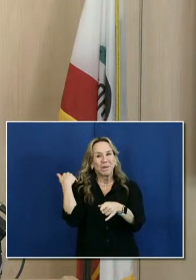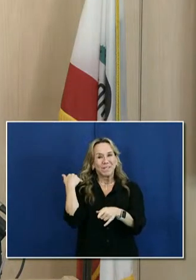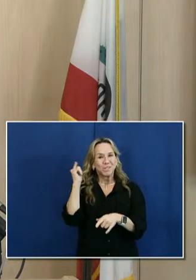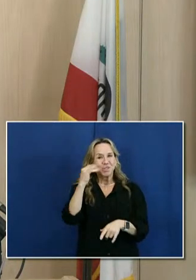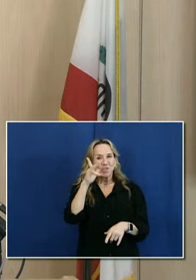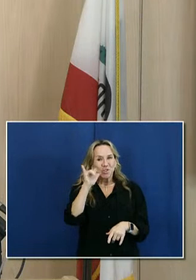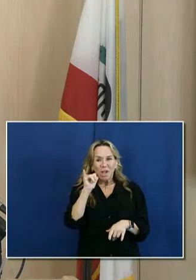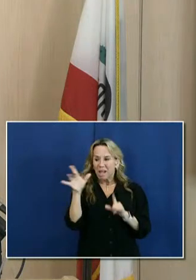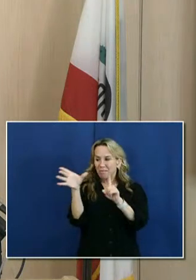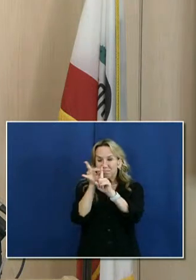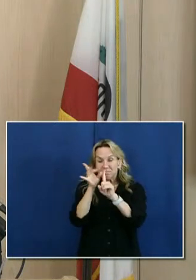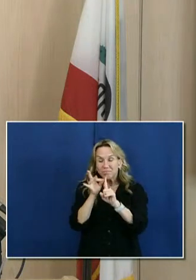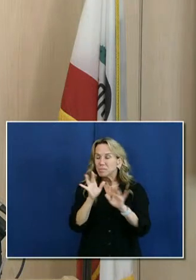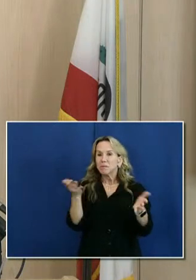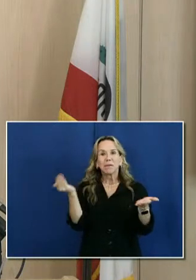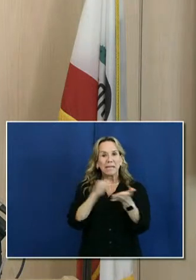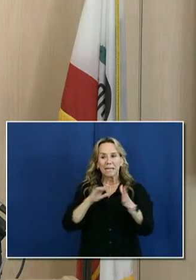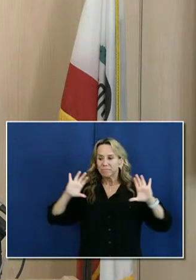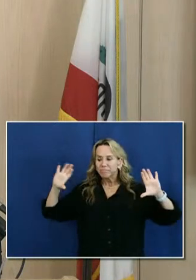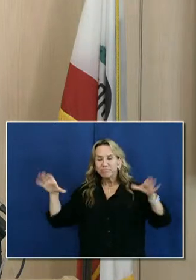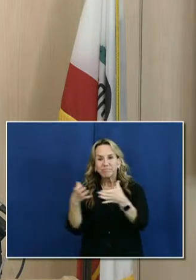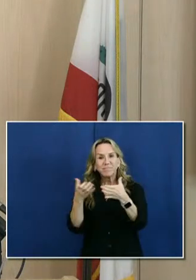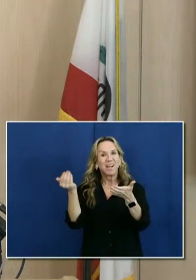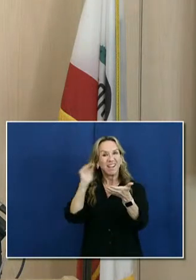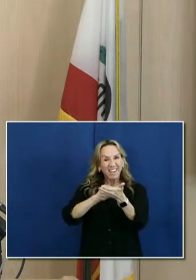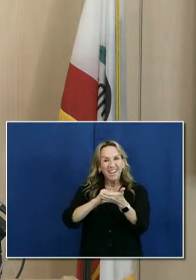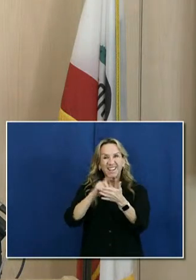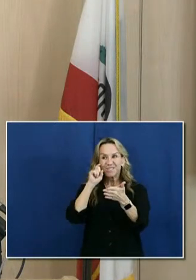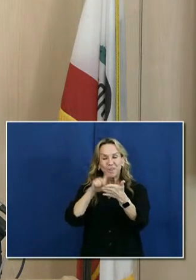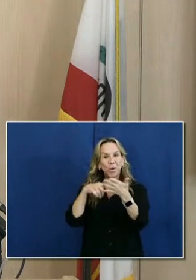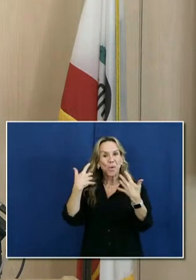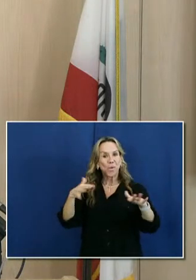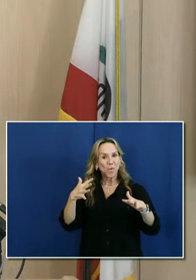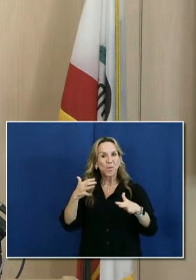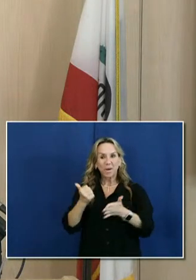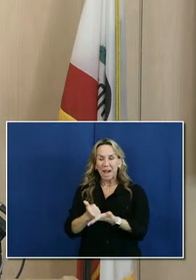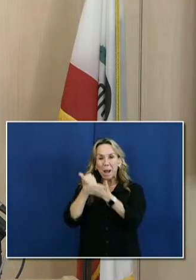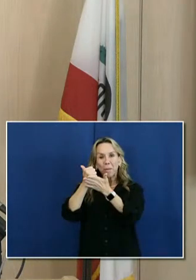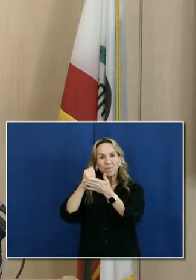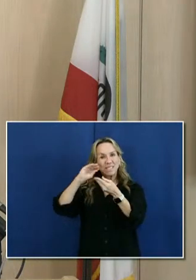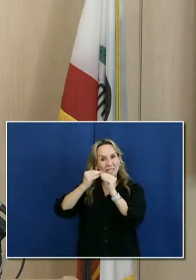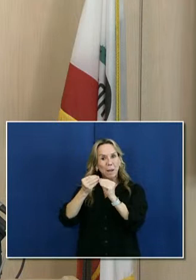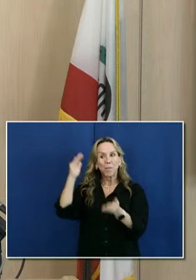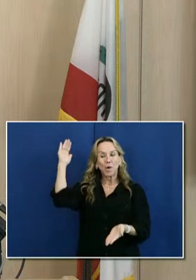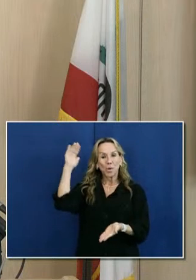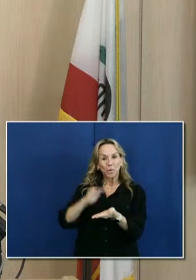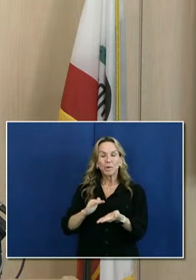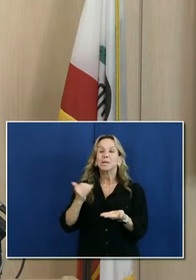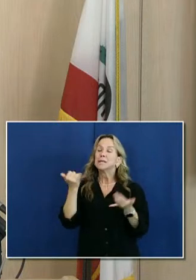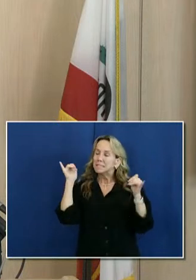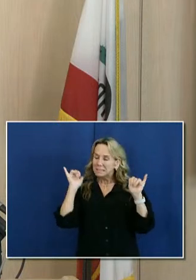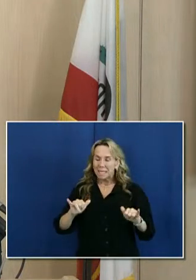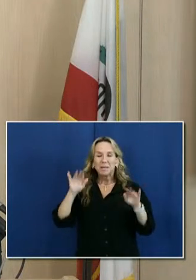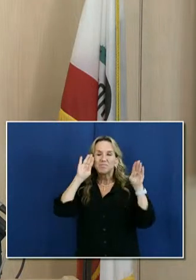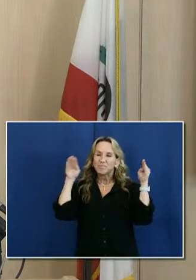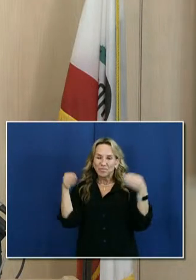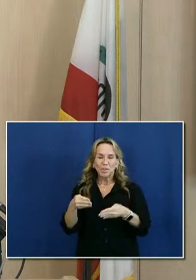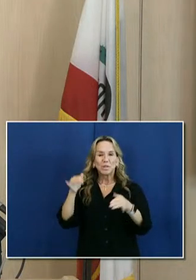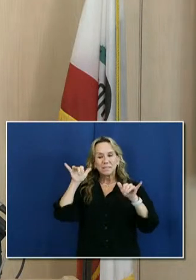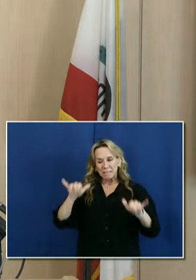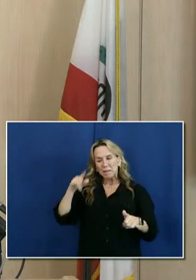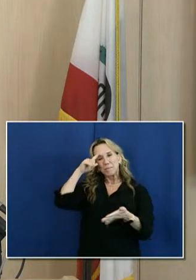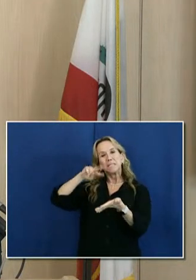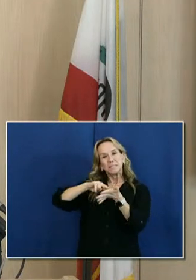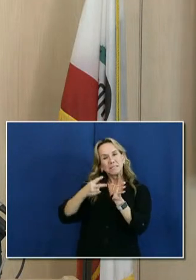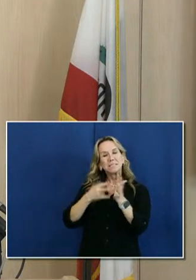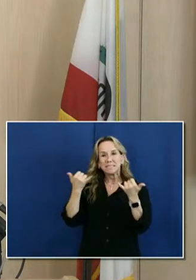count that collectively we came together and we brought down significantly. We have to continue to have that same focus and attention as we